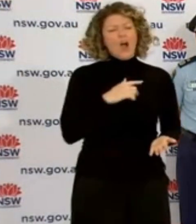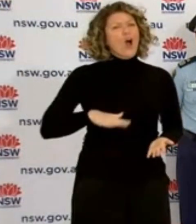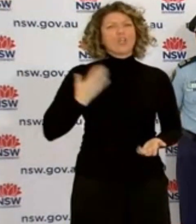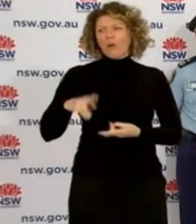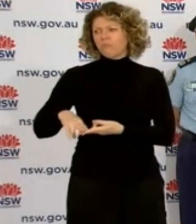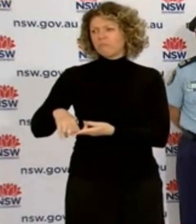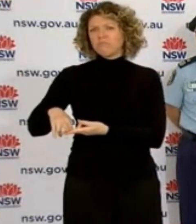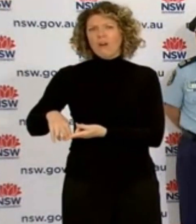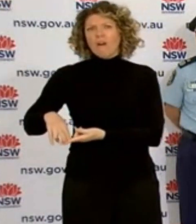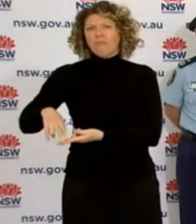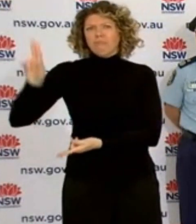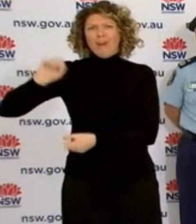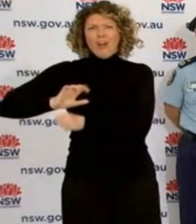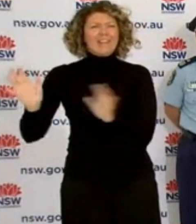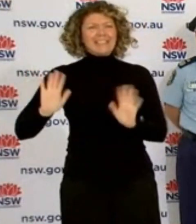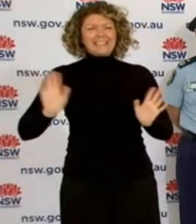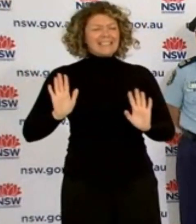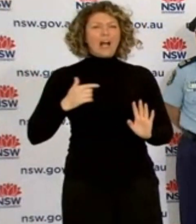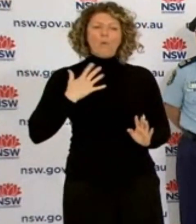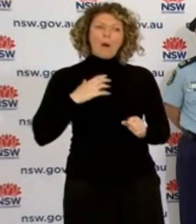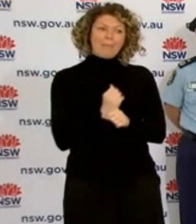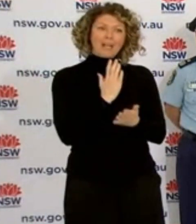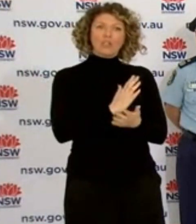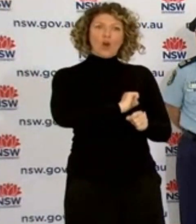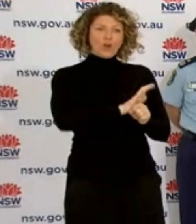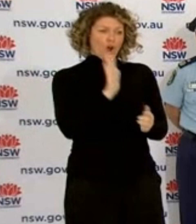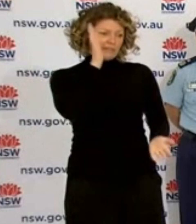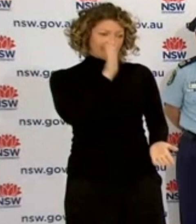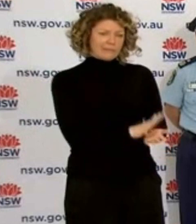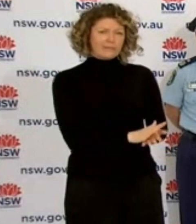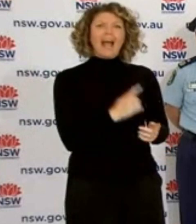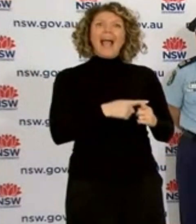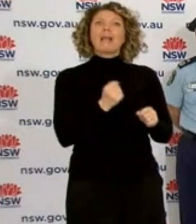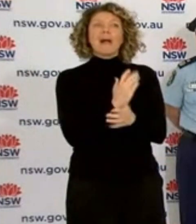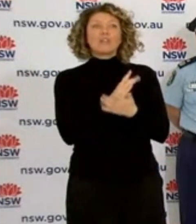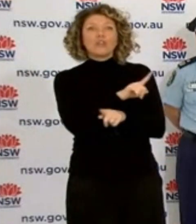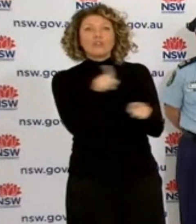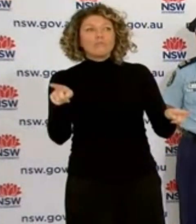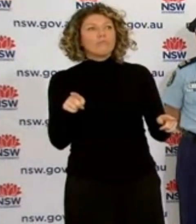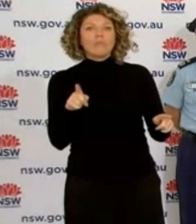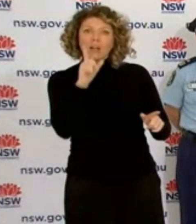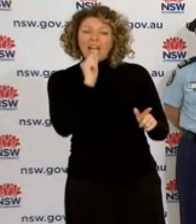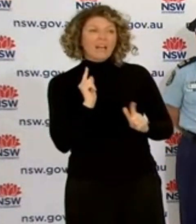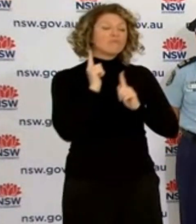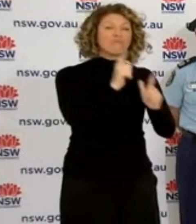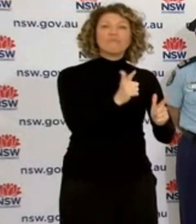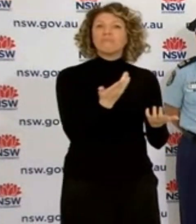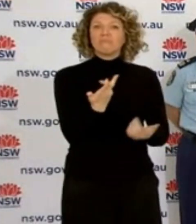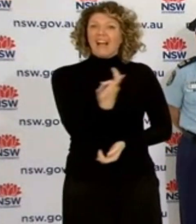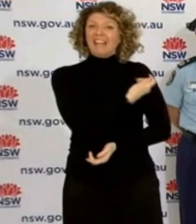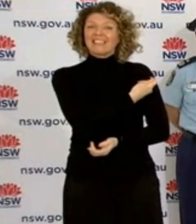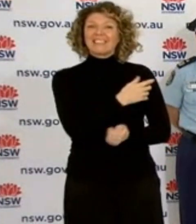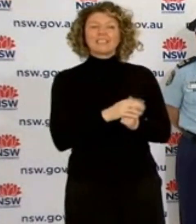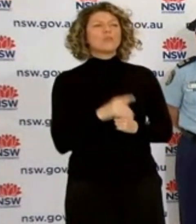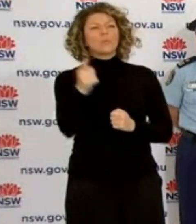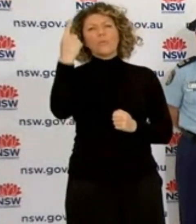increasing vaccination uptake. Now, the vaccine will not be a silver bullet. We would not